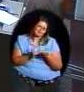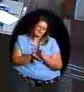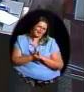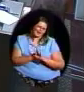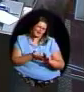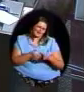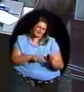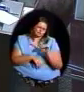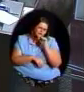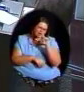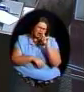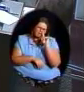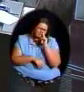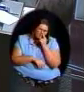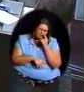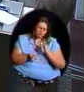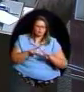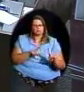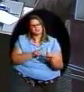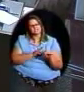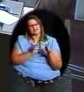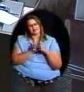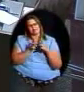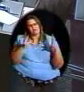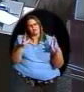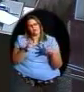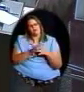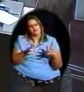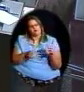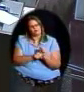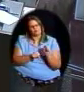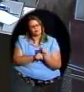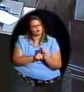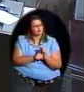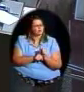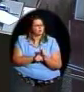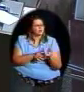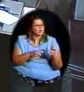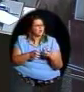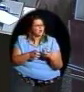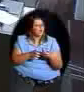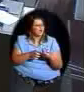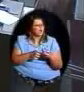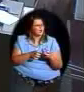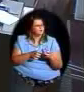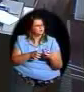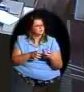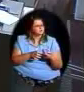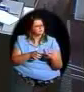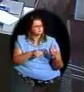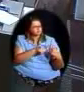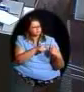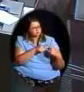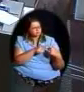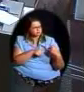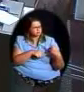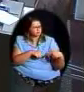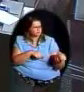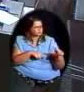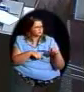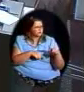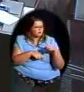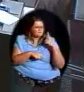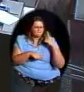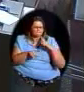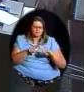bored. It's just a phenomenal amount of work. I know that. I'd just like to compliment the staff as well, but I think the point here is